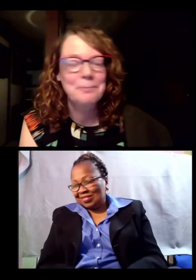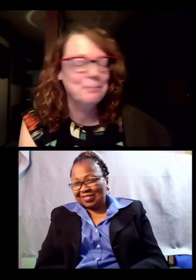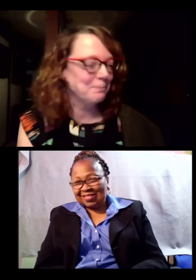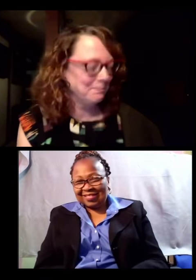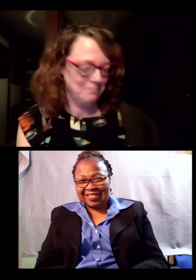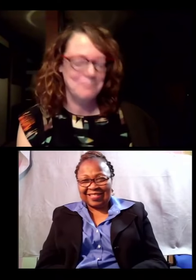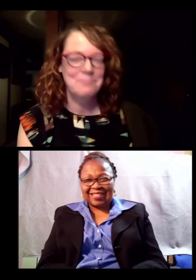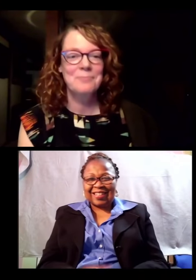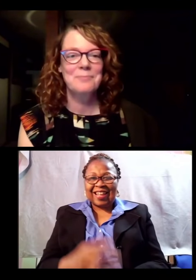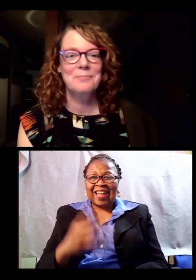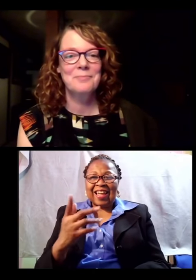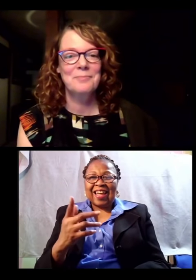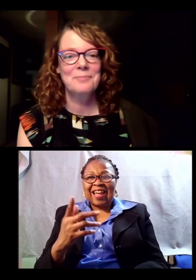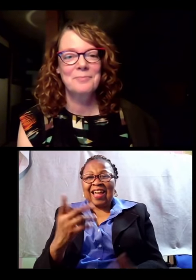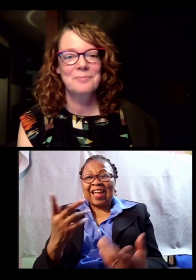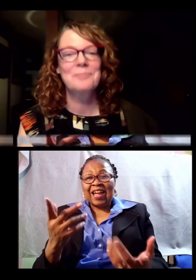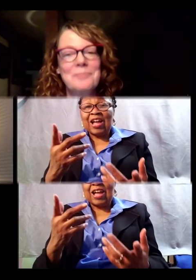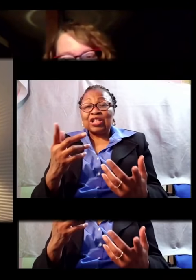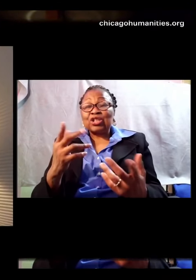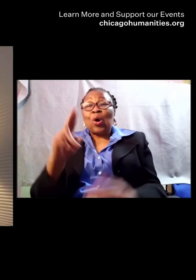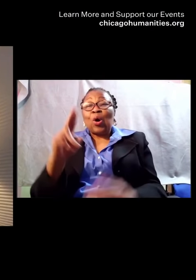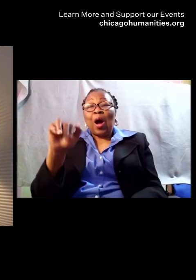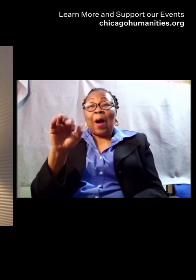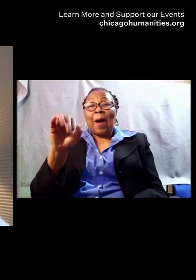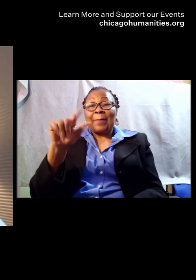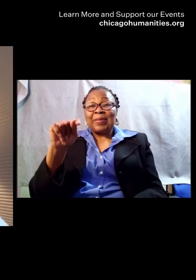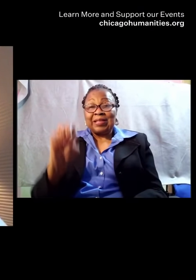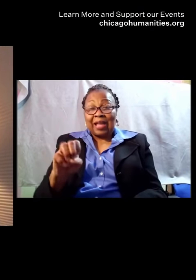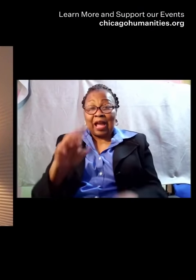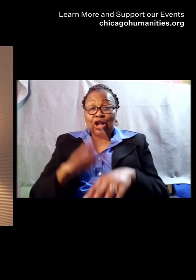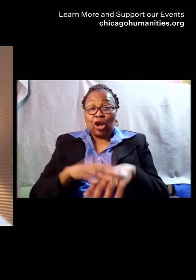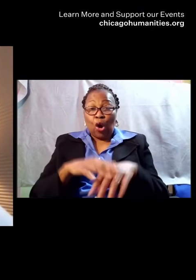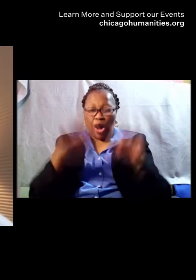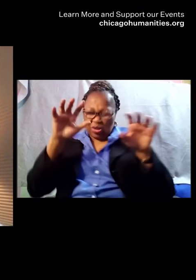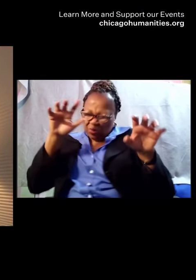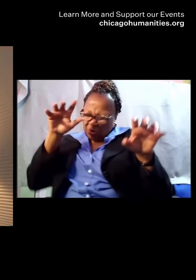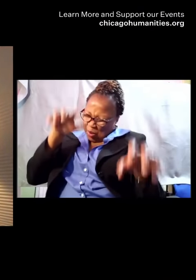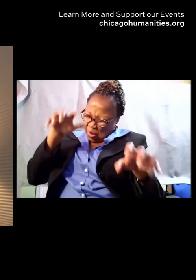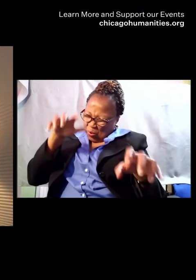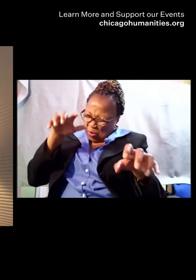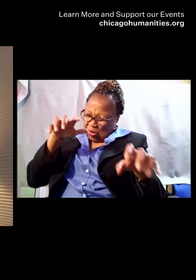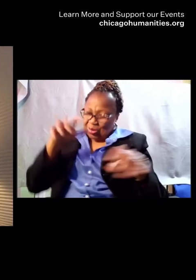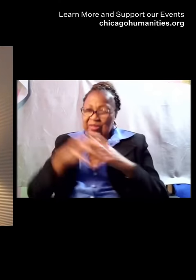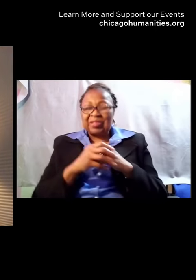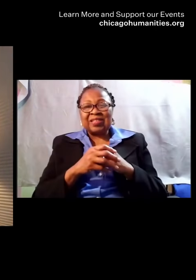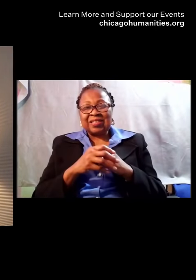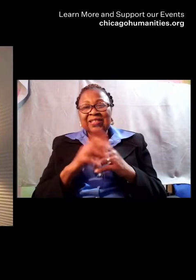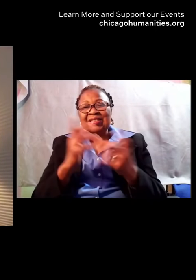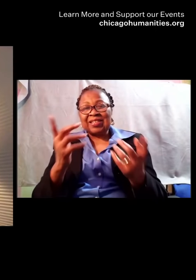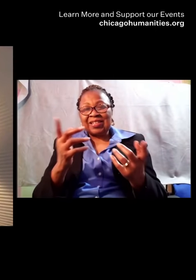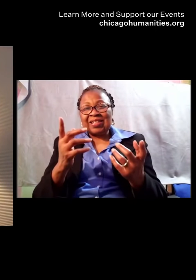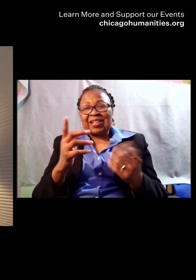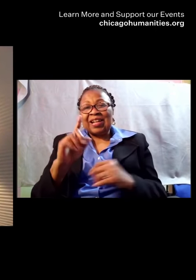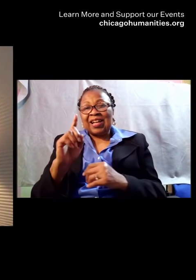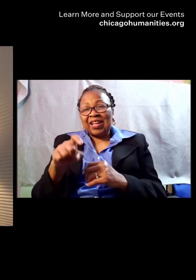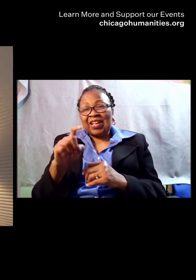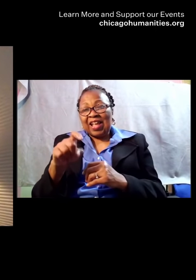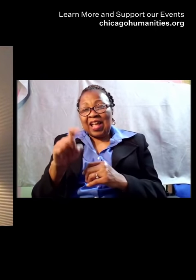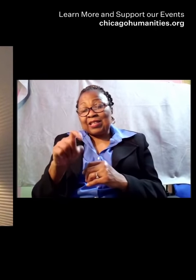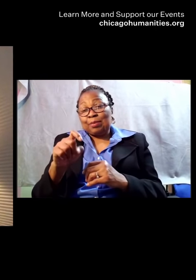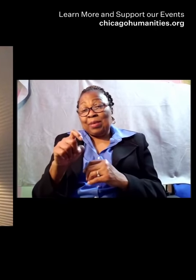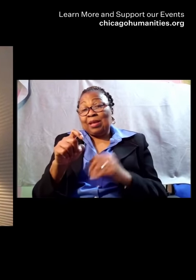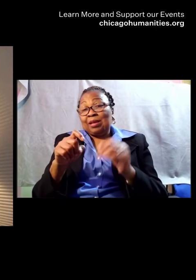So you're going to read? Update on werewolves. I have to stop calling them werewolves. It has to be werewolves.